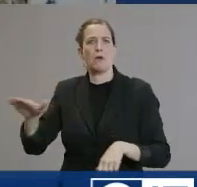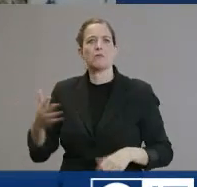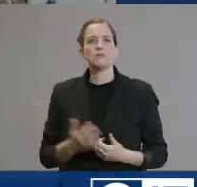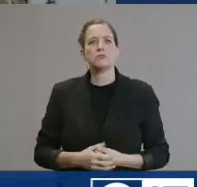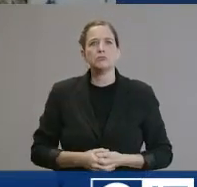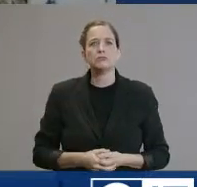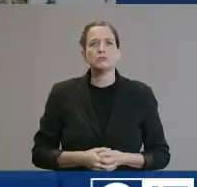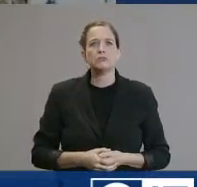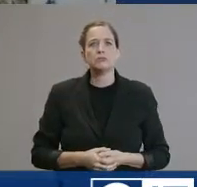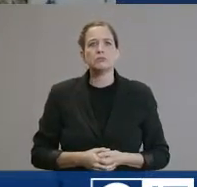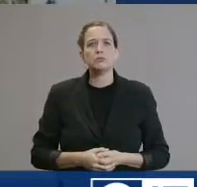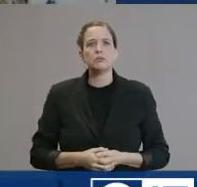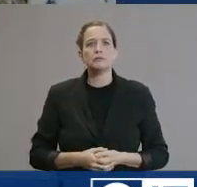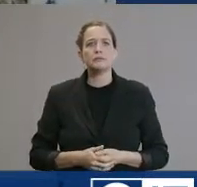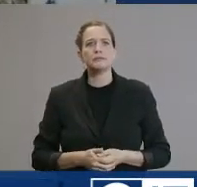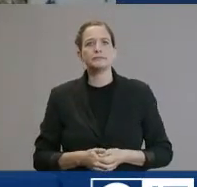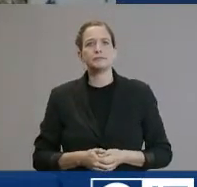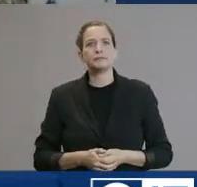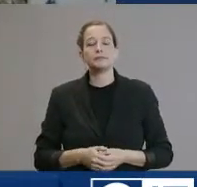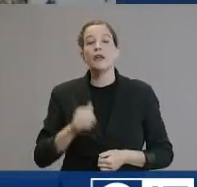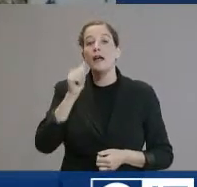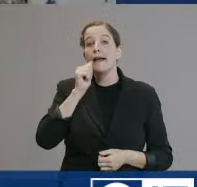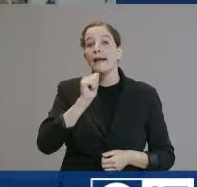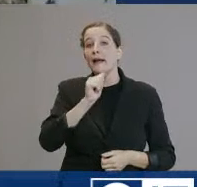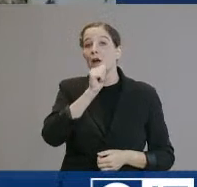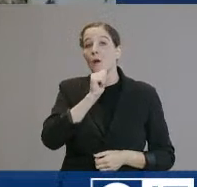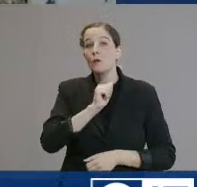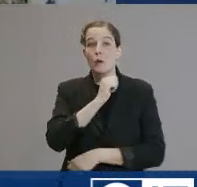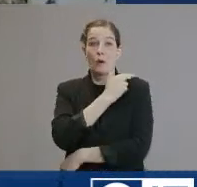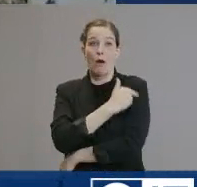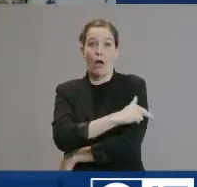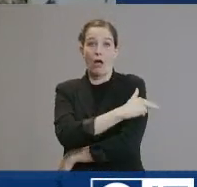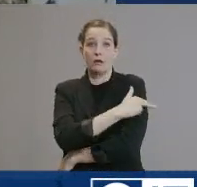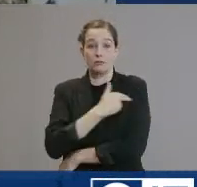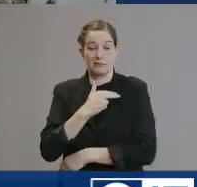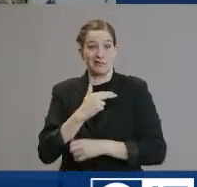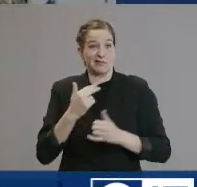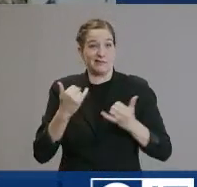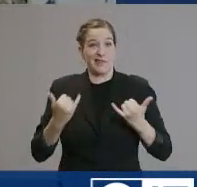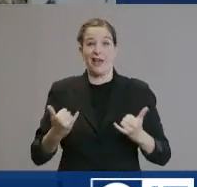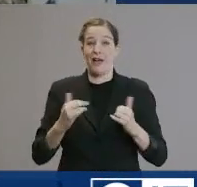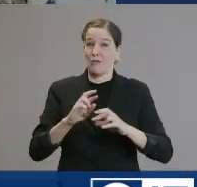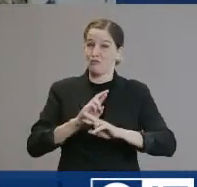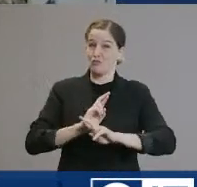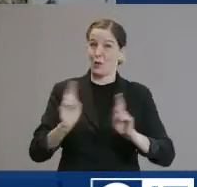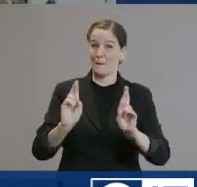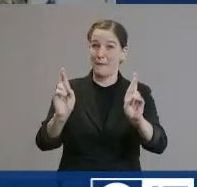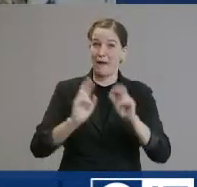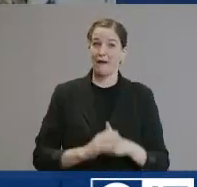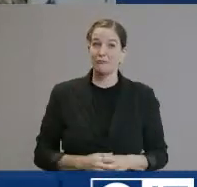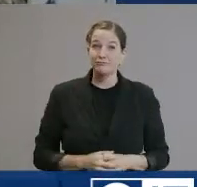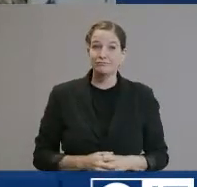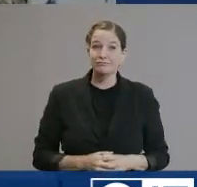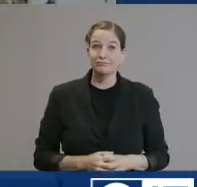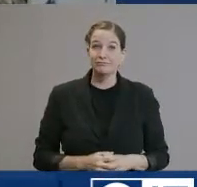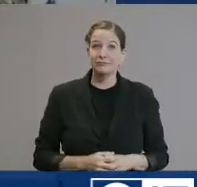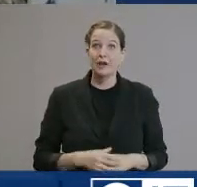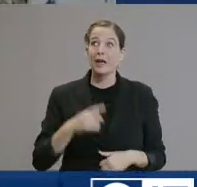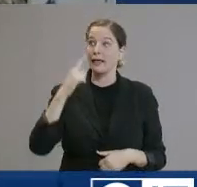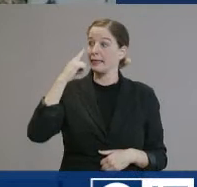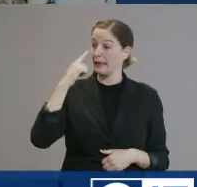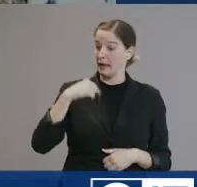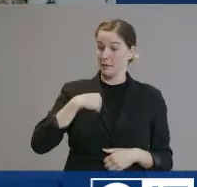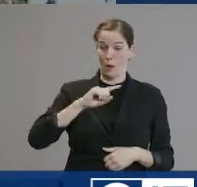Arizona hospitals are prepared, and you don't have to take it from just me. You can take it